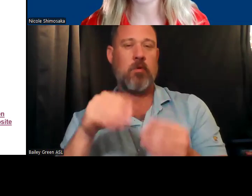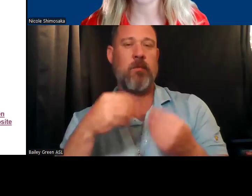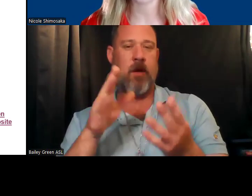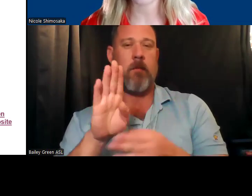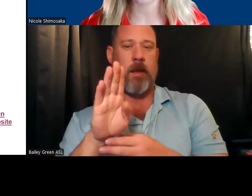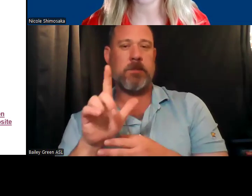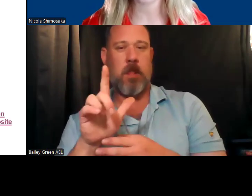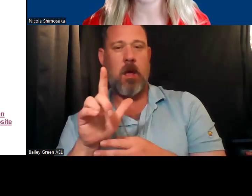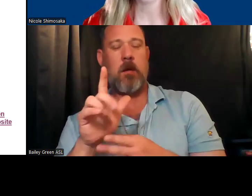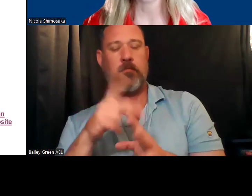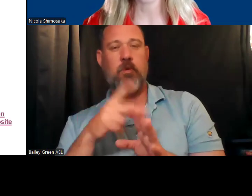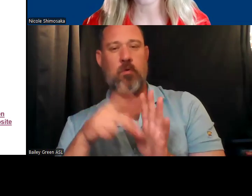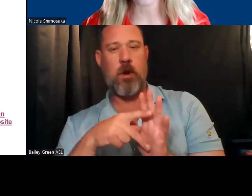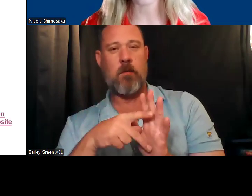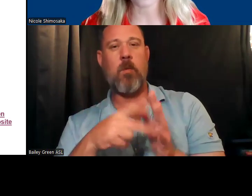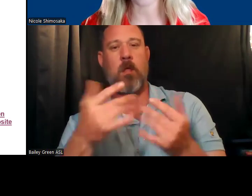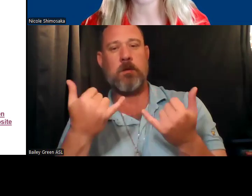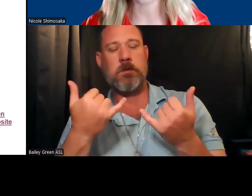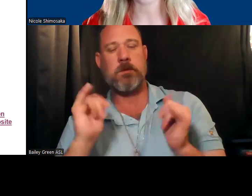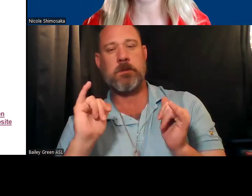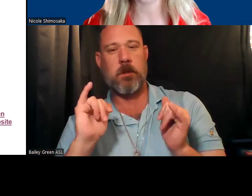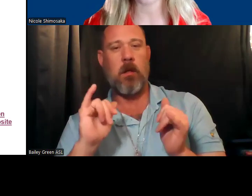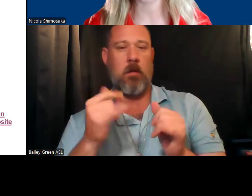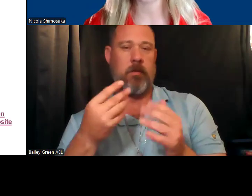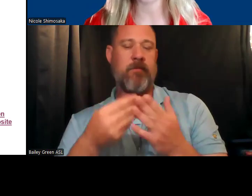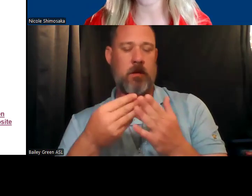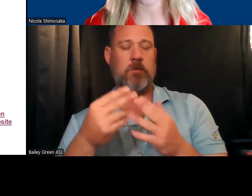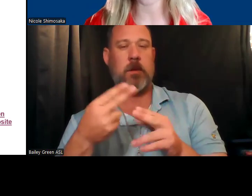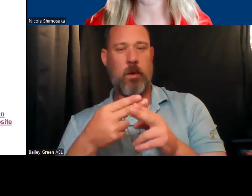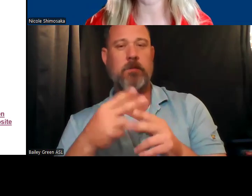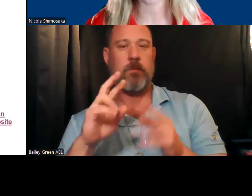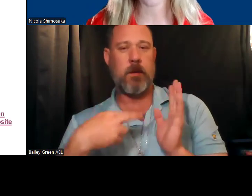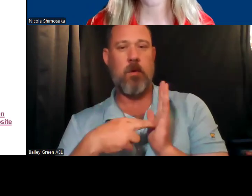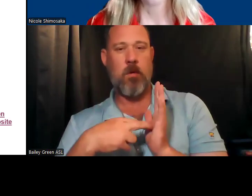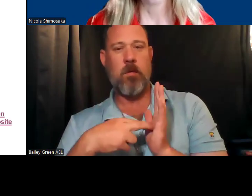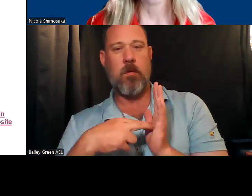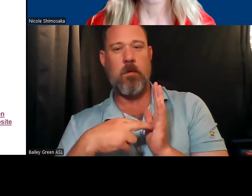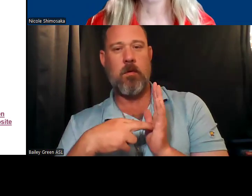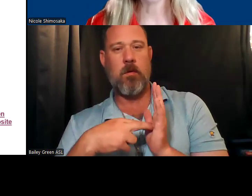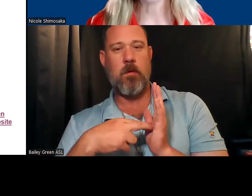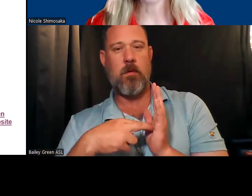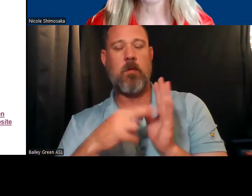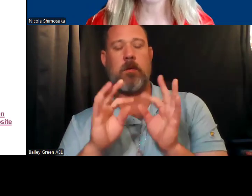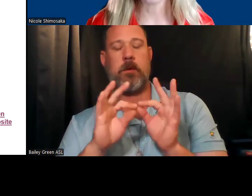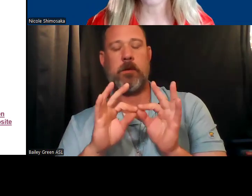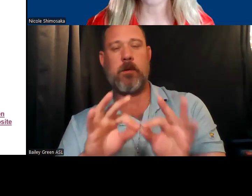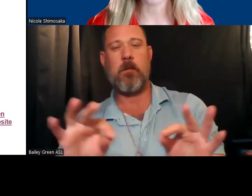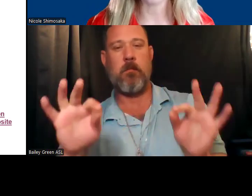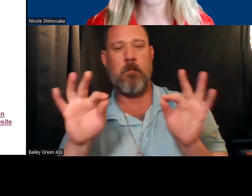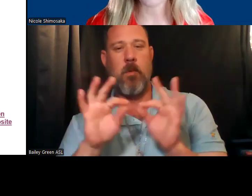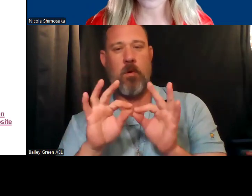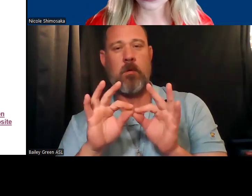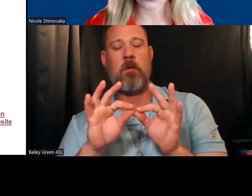baseline programmatic funding while still allowing the factors and weights to play a role. It's important to note